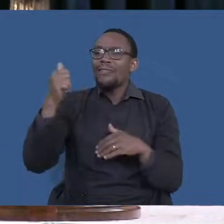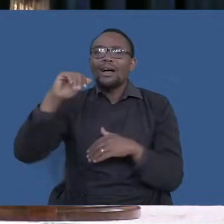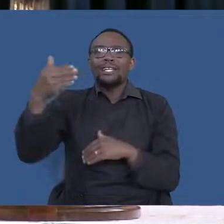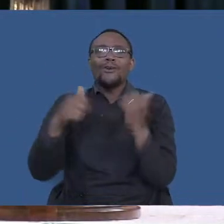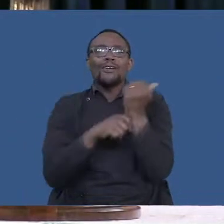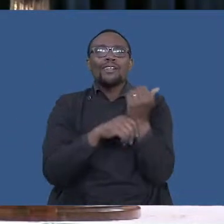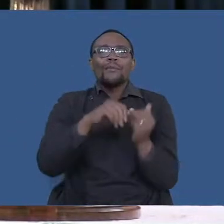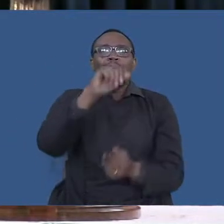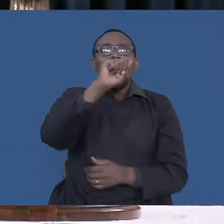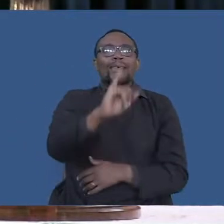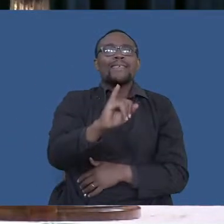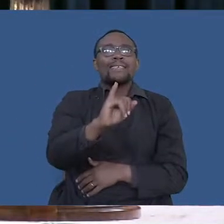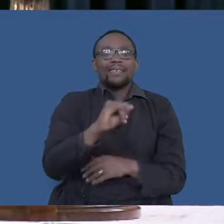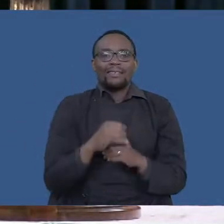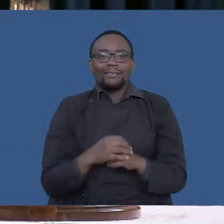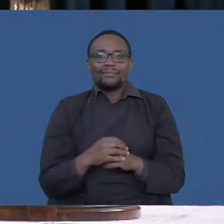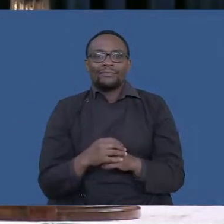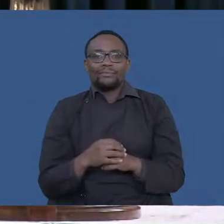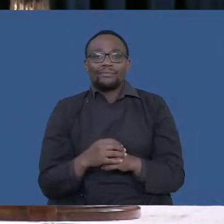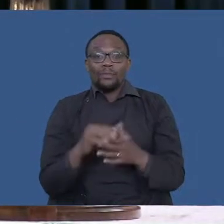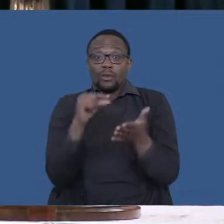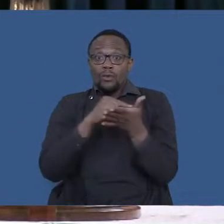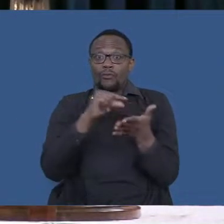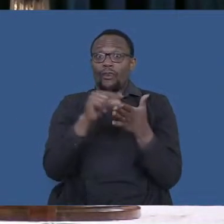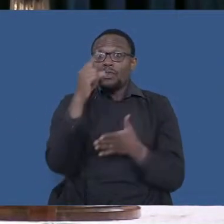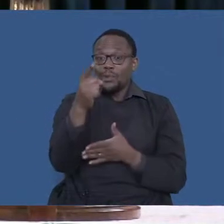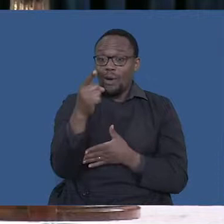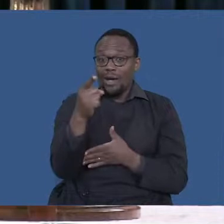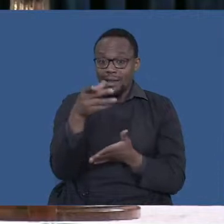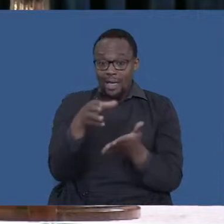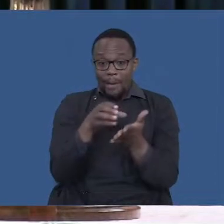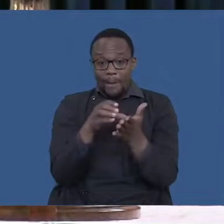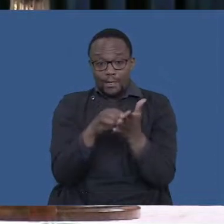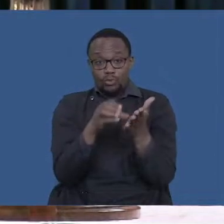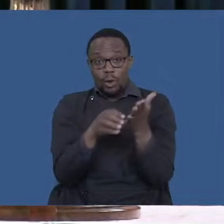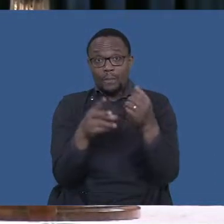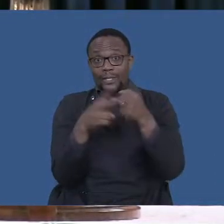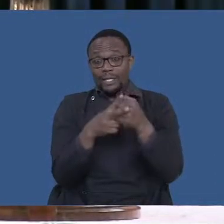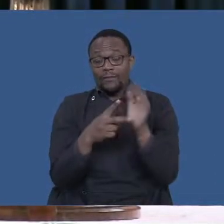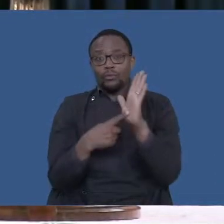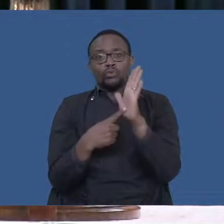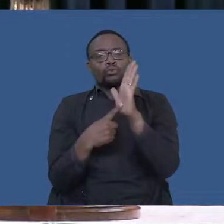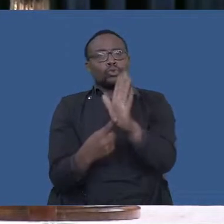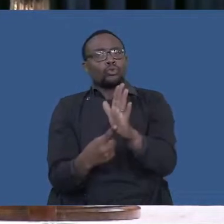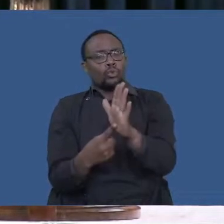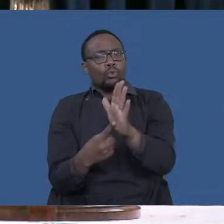Ai. Now, verse 1 in this portion of scripture actually reveals